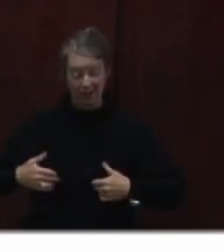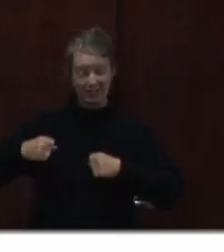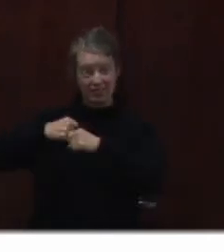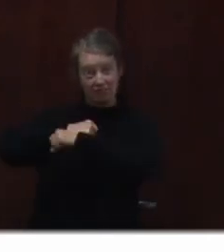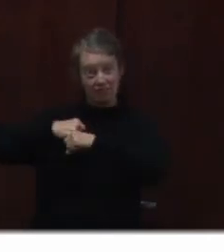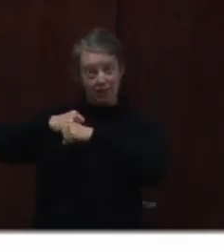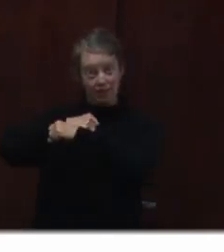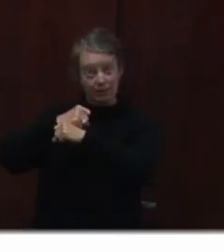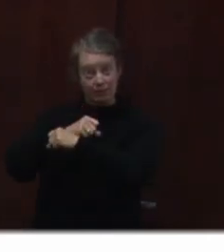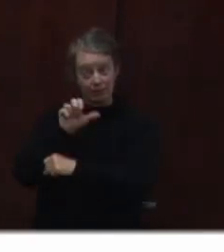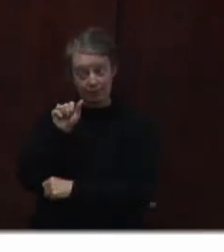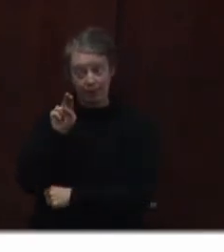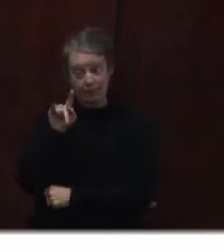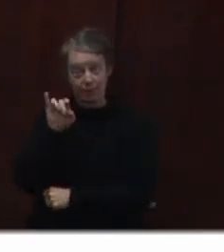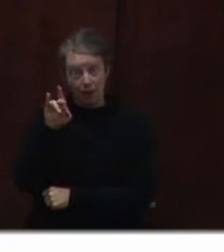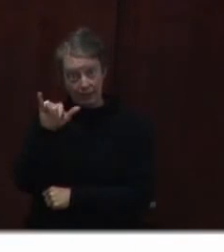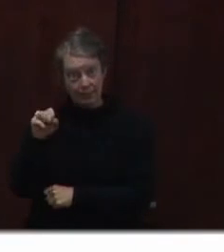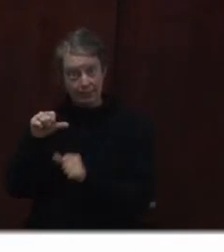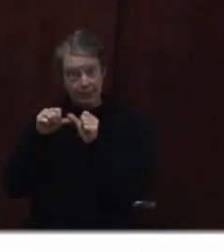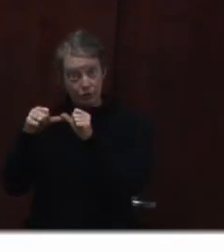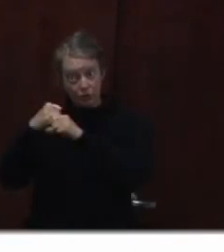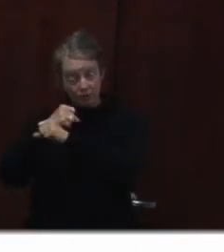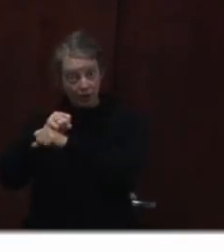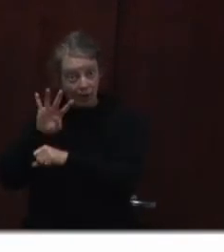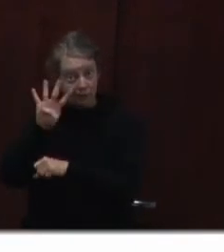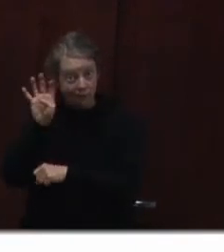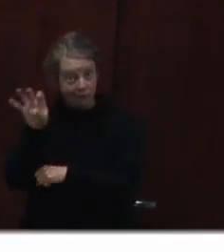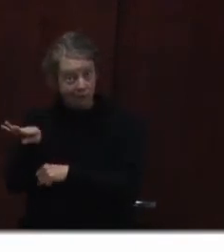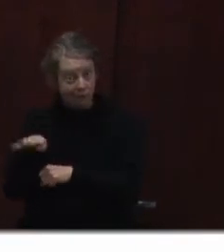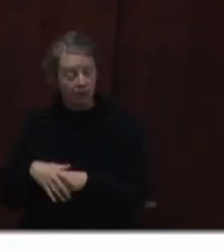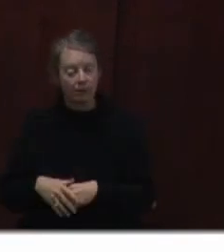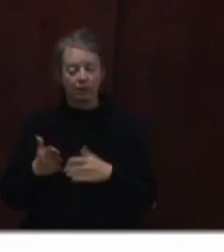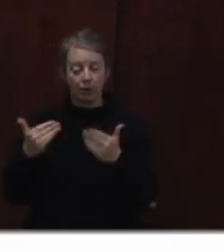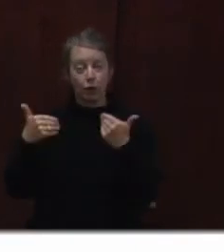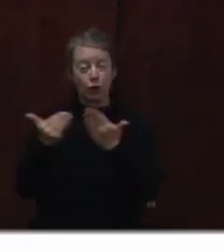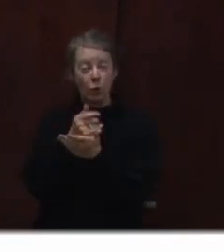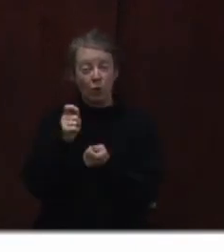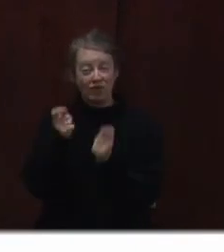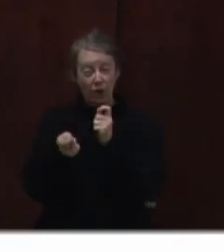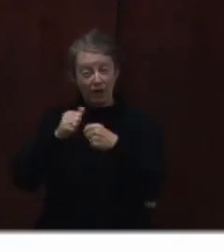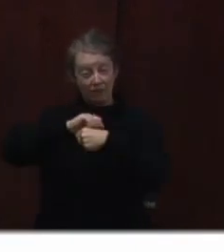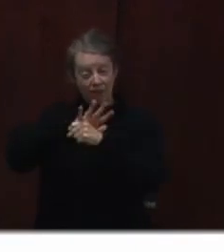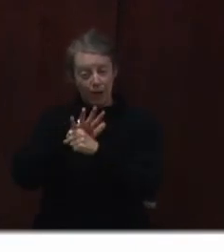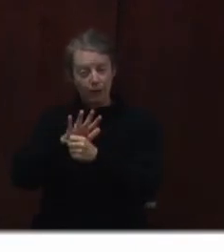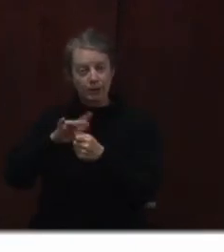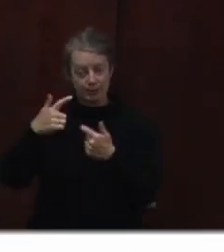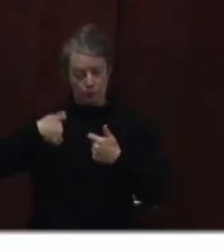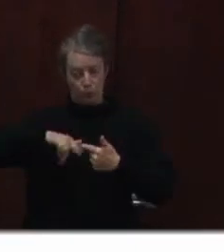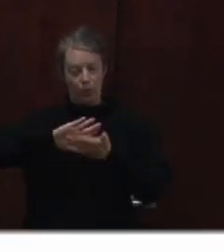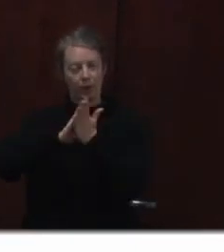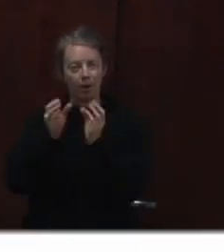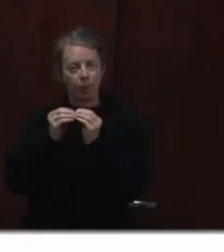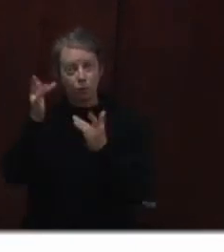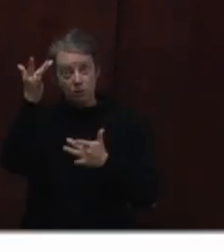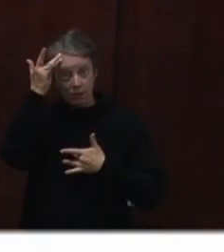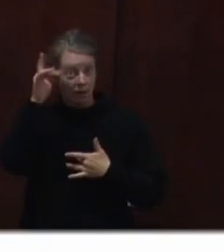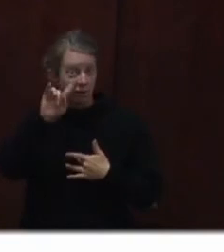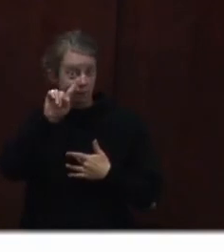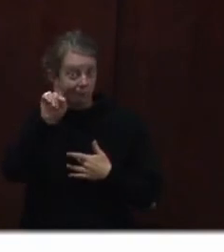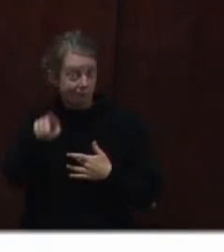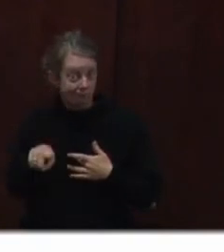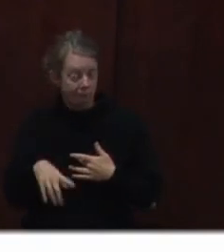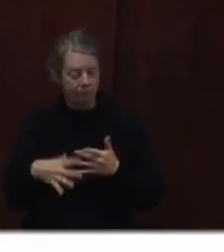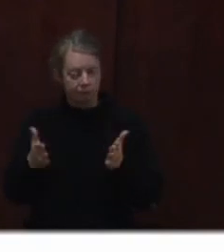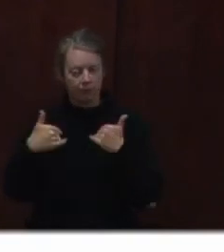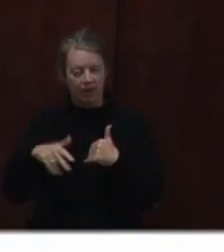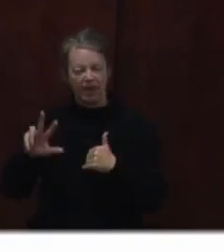develop antibodies that will fight it off? Number two, will it make us sicker than the regular virus does? And number three, how